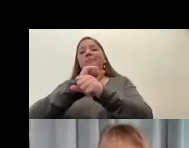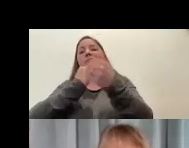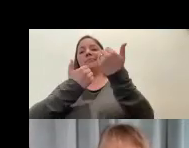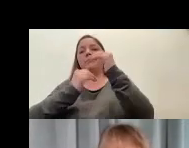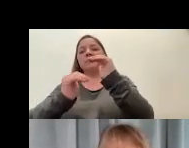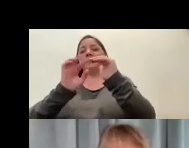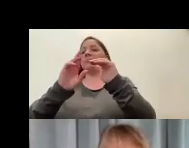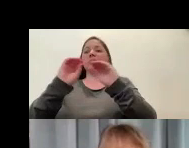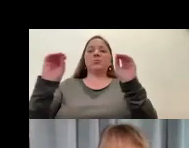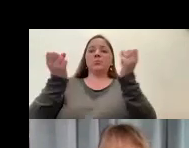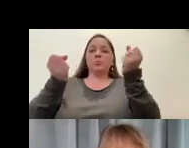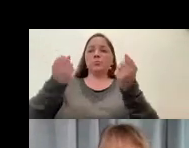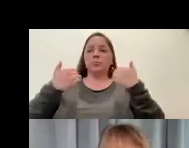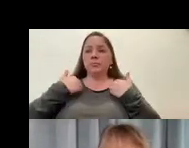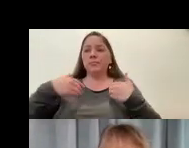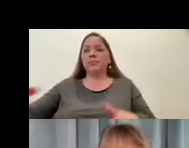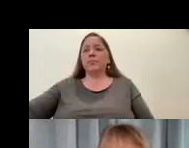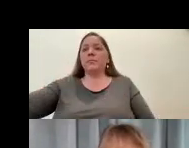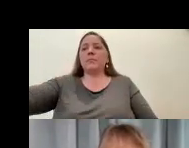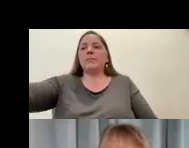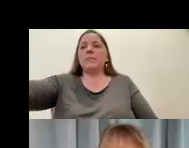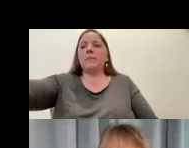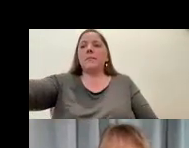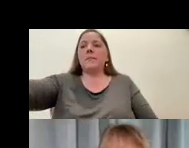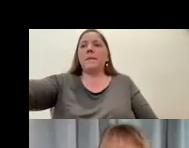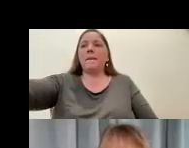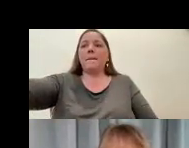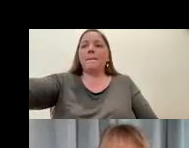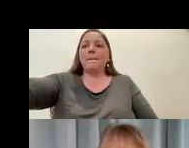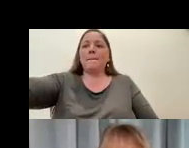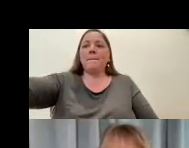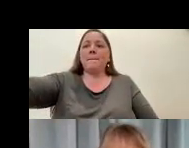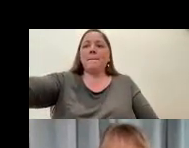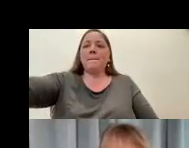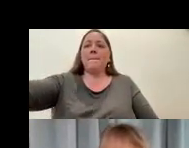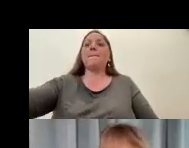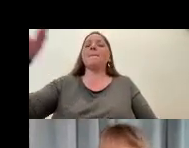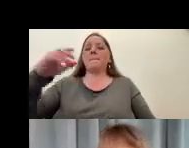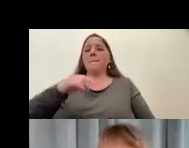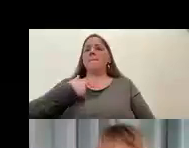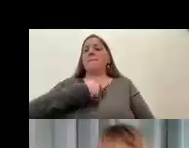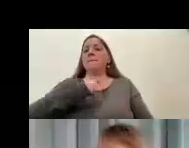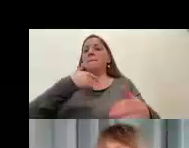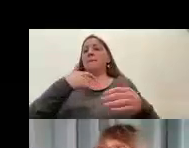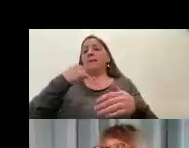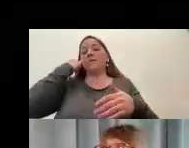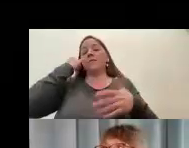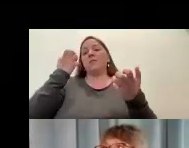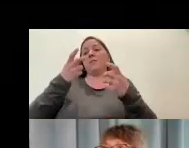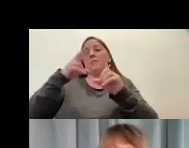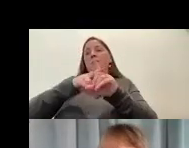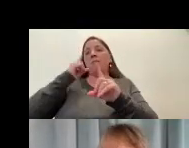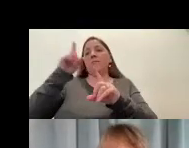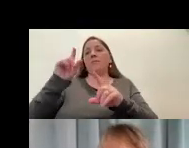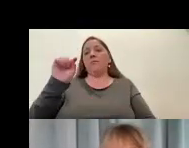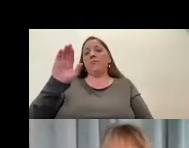no vehicle available. In order to apply for the TRIP program, we do partner with the Riverside